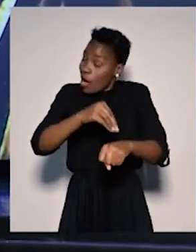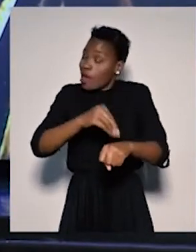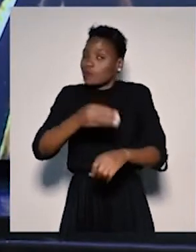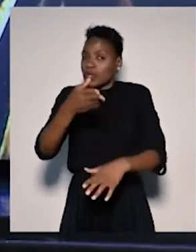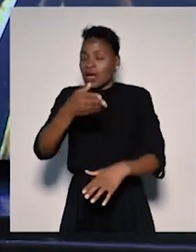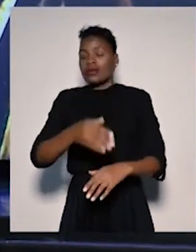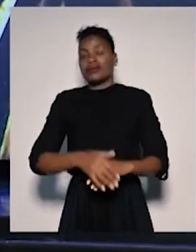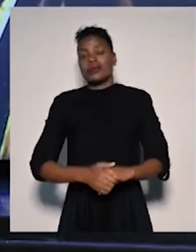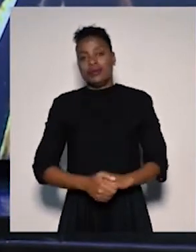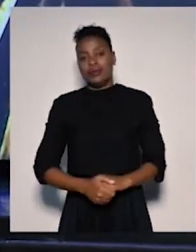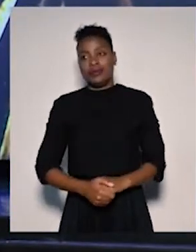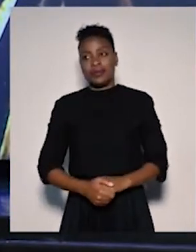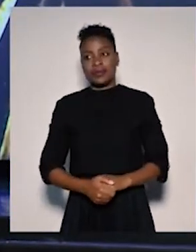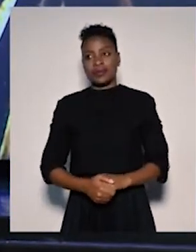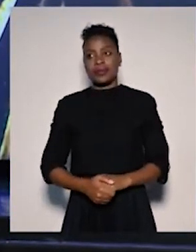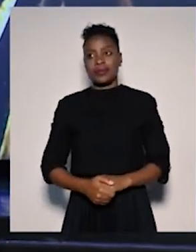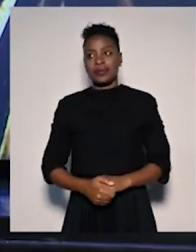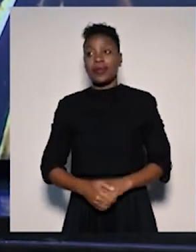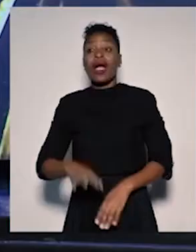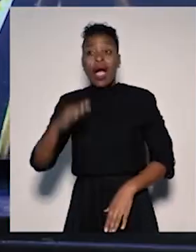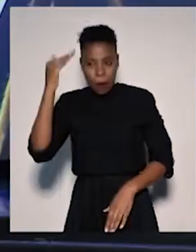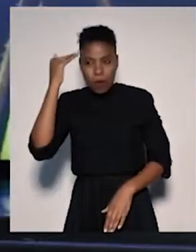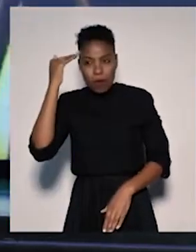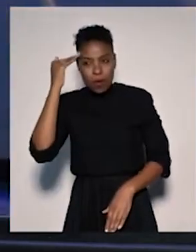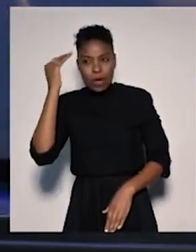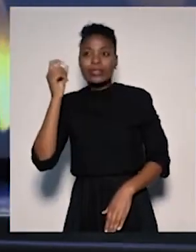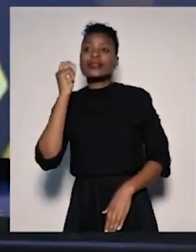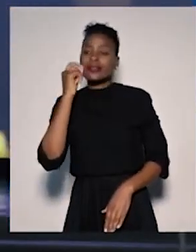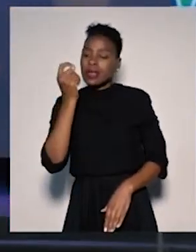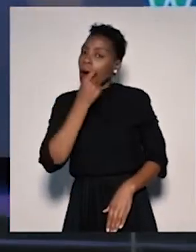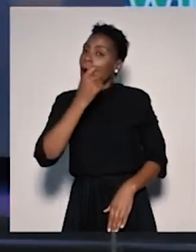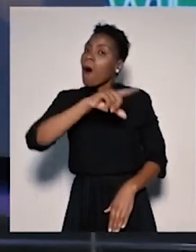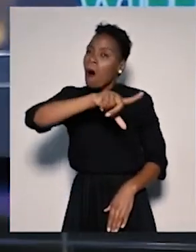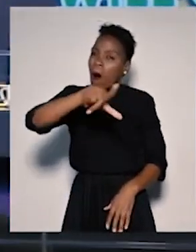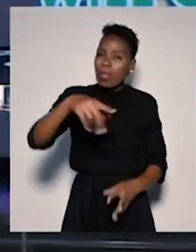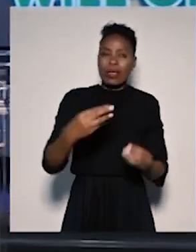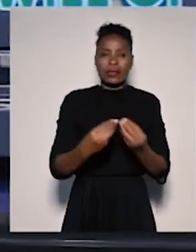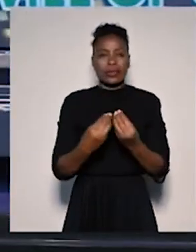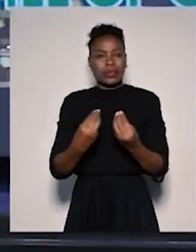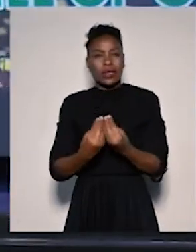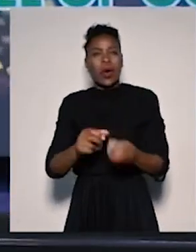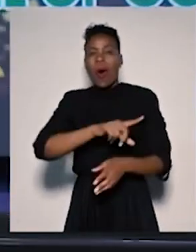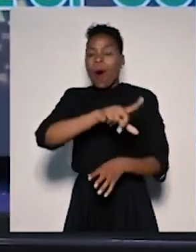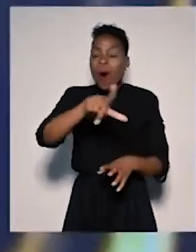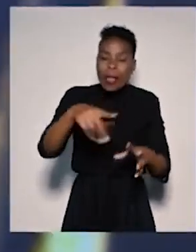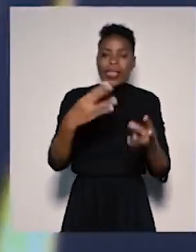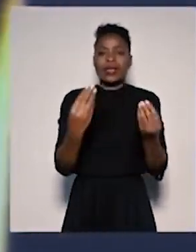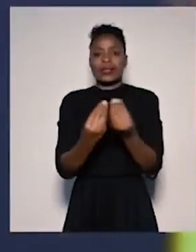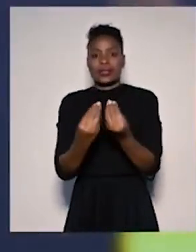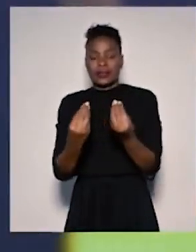Shubile kaya. But you know why we say all this, Barcelona? It's because